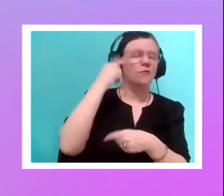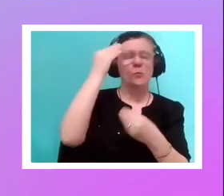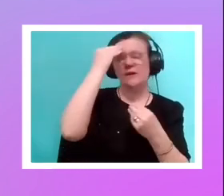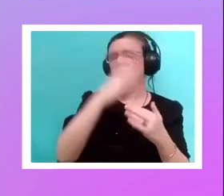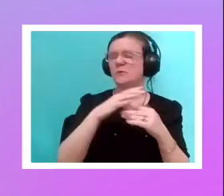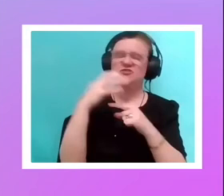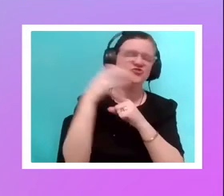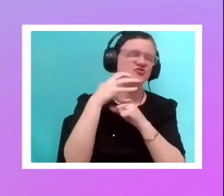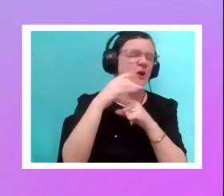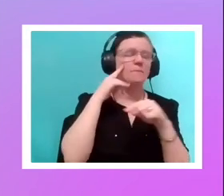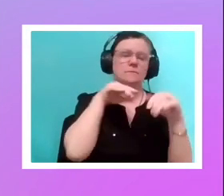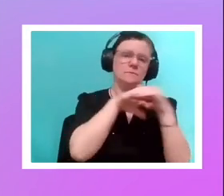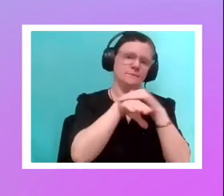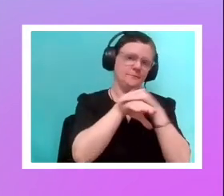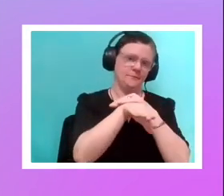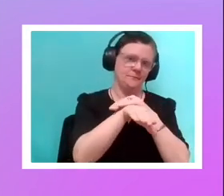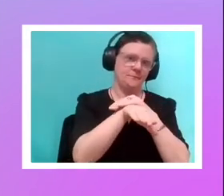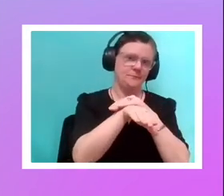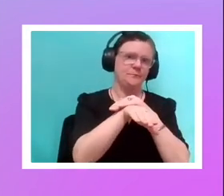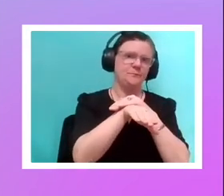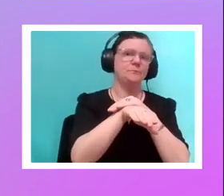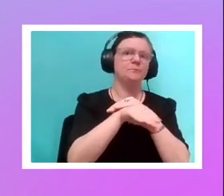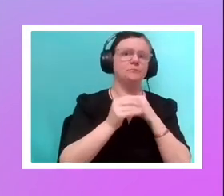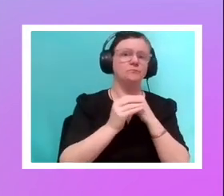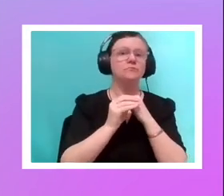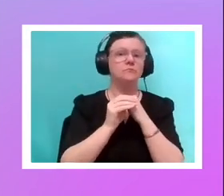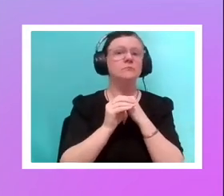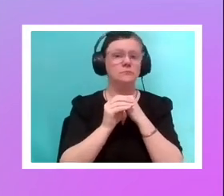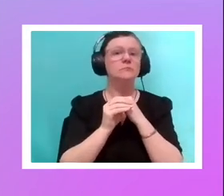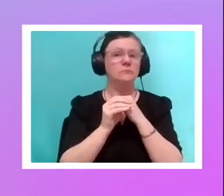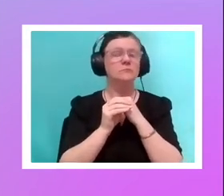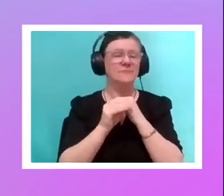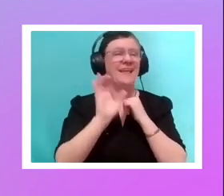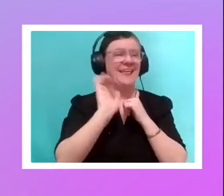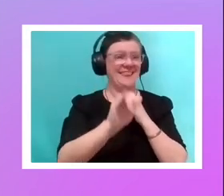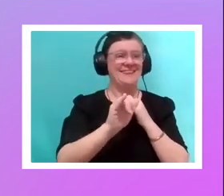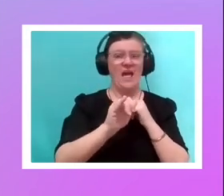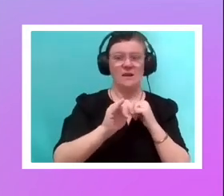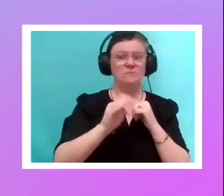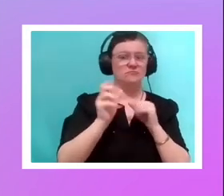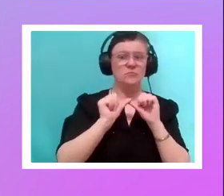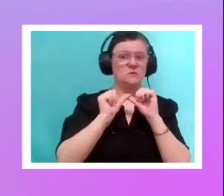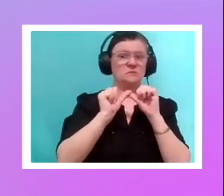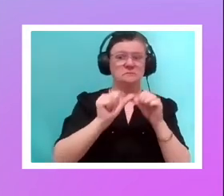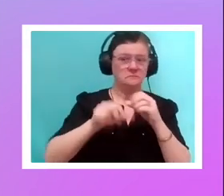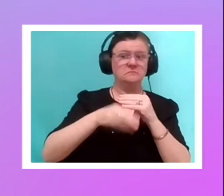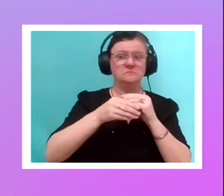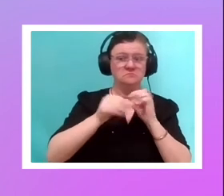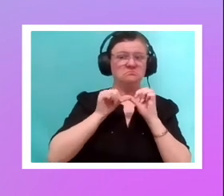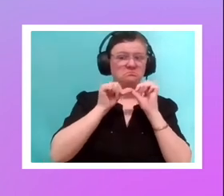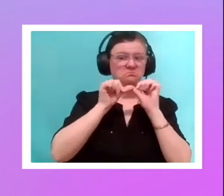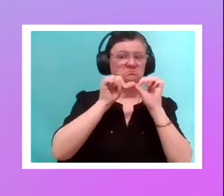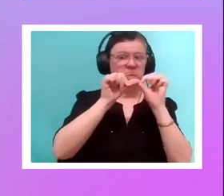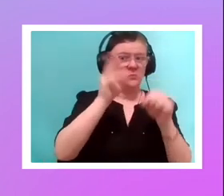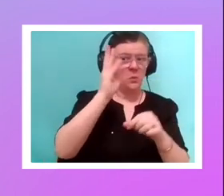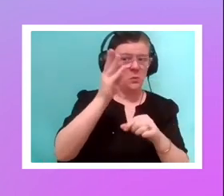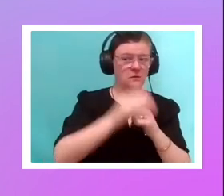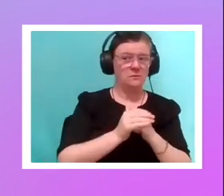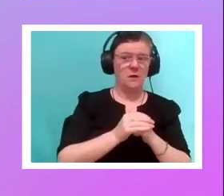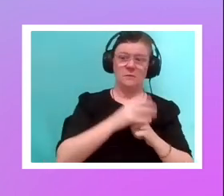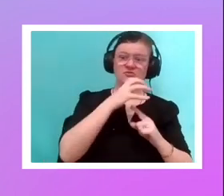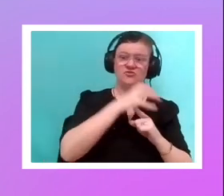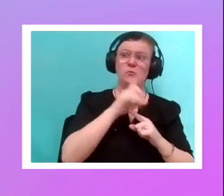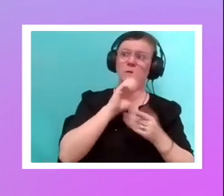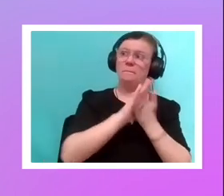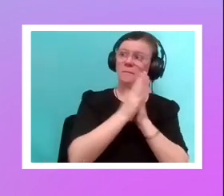and services. And we will try and build on that legacy to continue to be not just world class, but hopefully a world